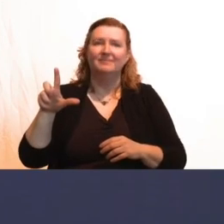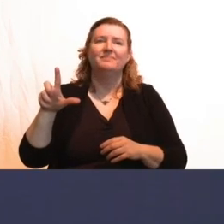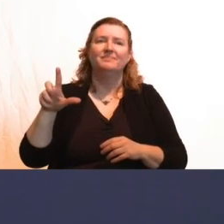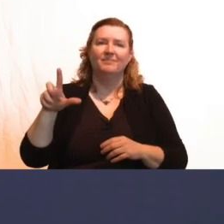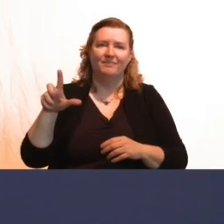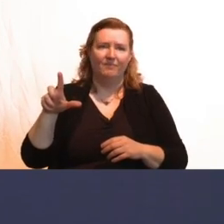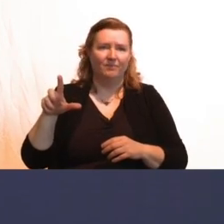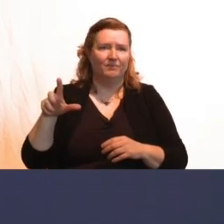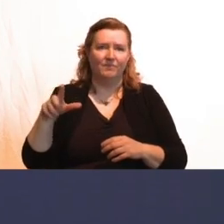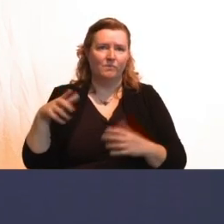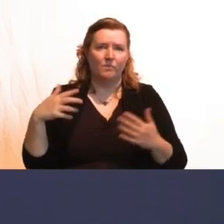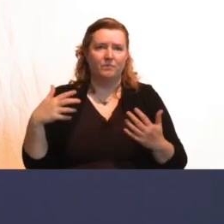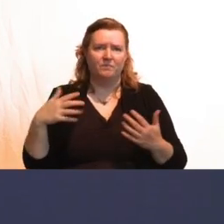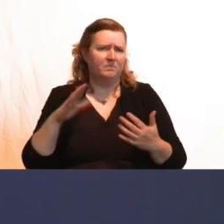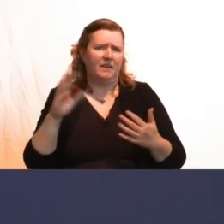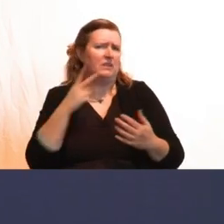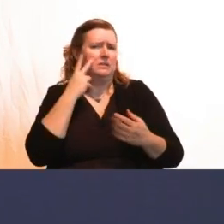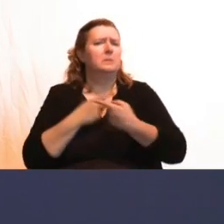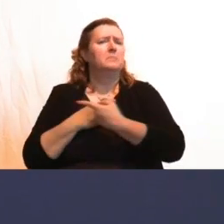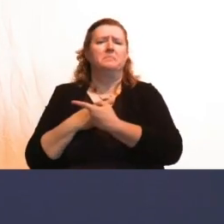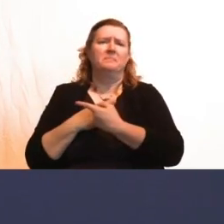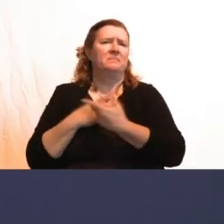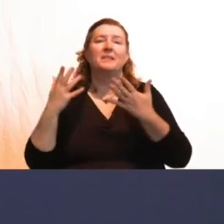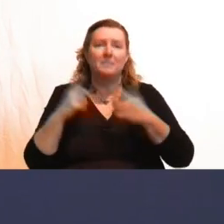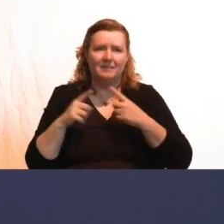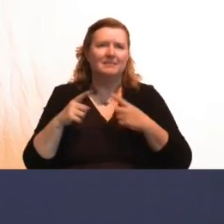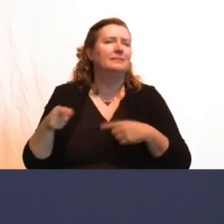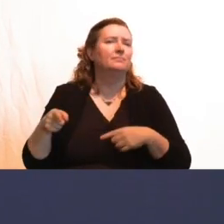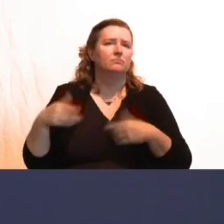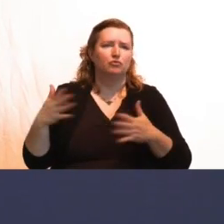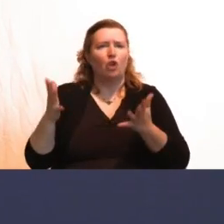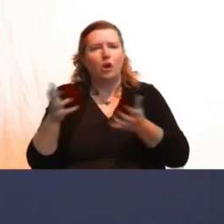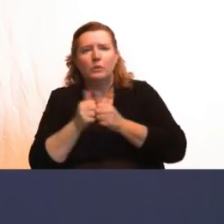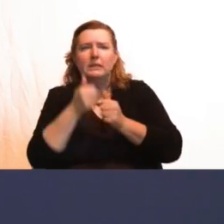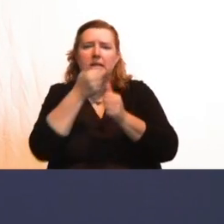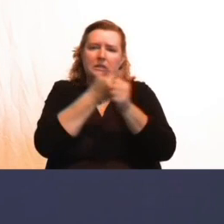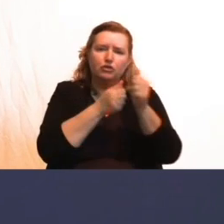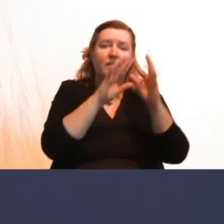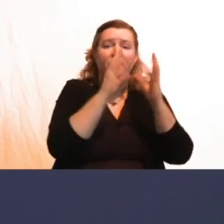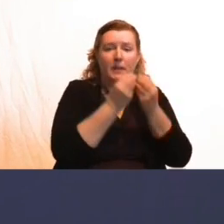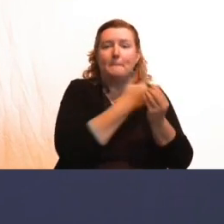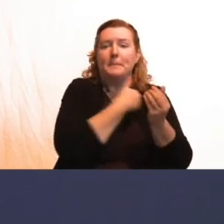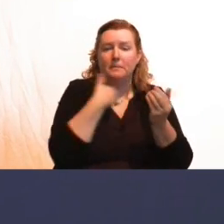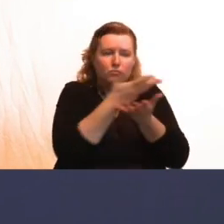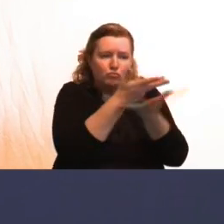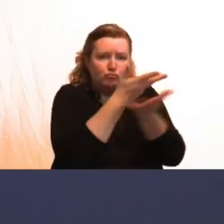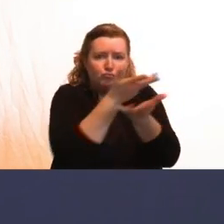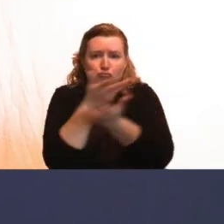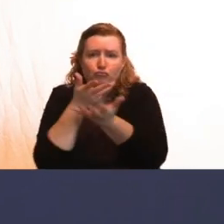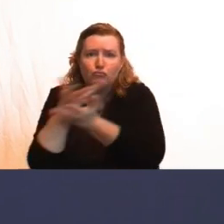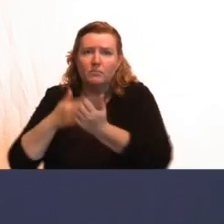to give a particular shout out to First Lady Tammy Murphy, who's with us today. I also want to thank